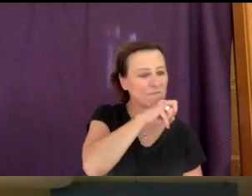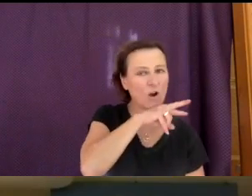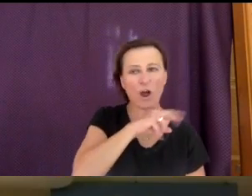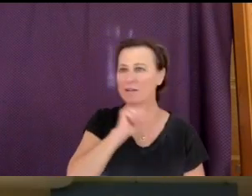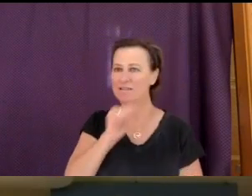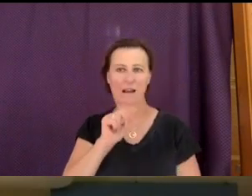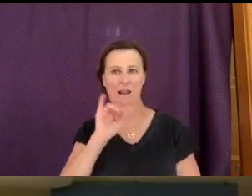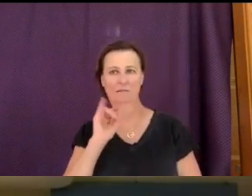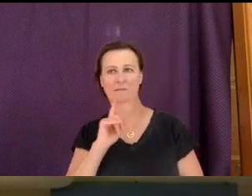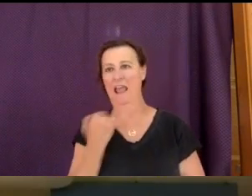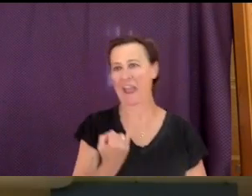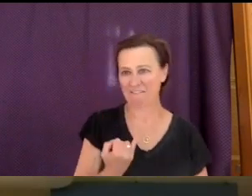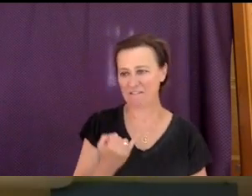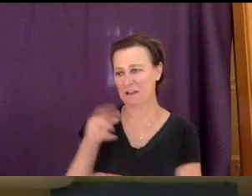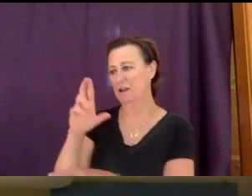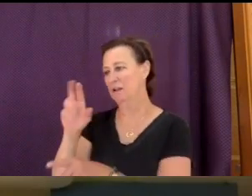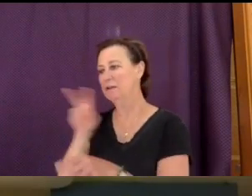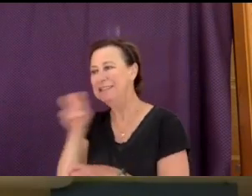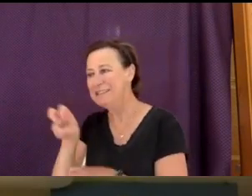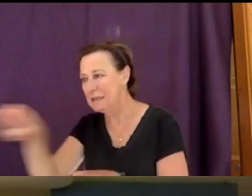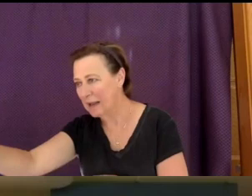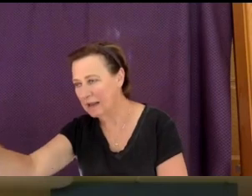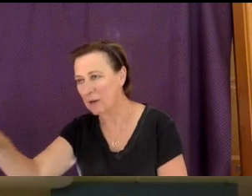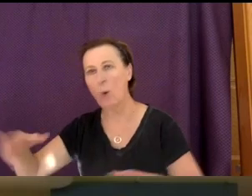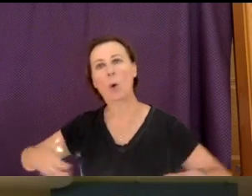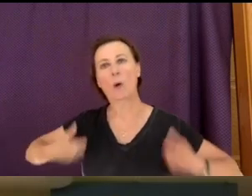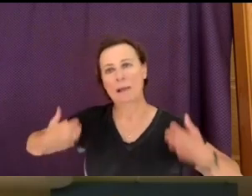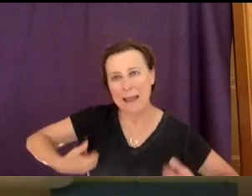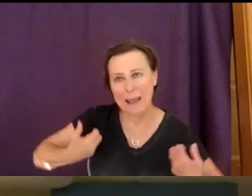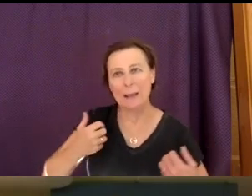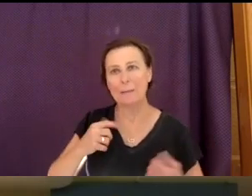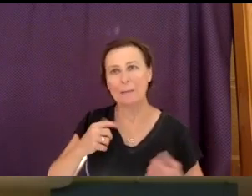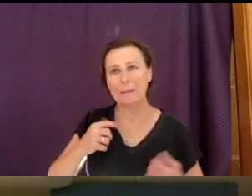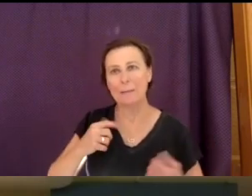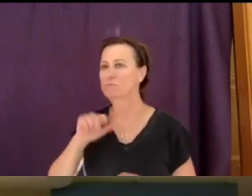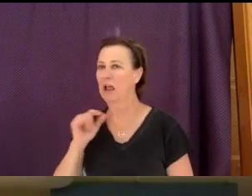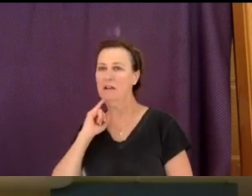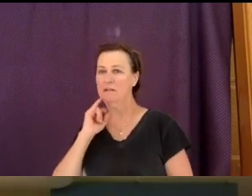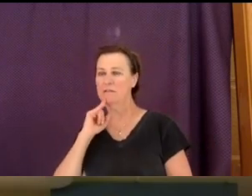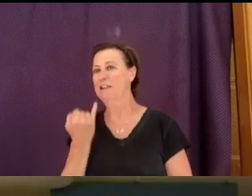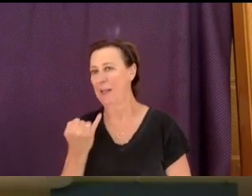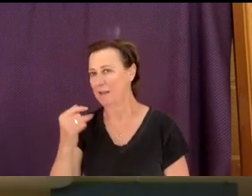reptile, or the ancestral ape should envy the human.